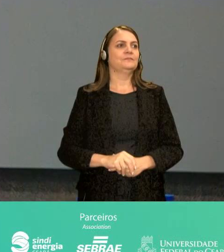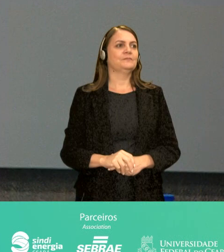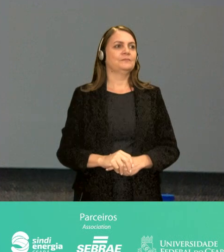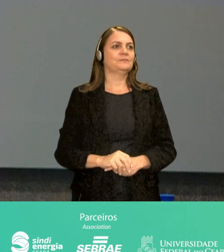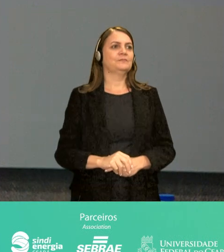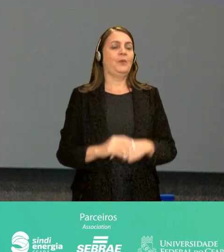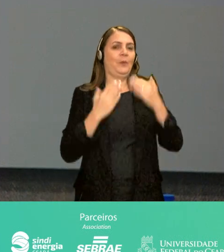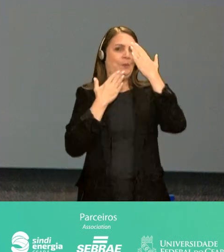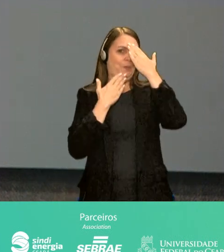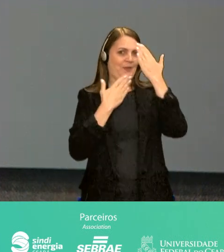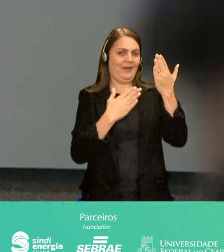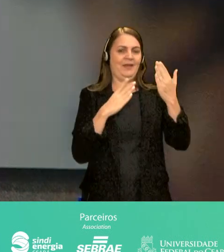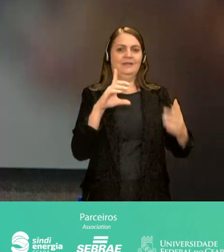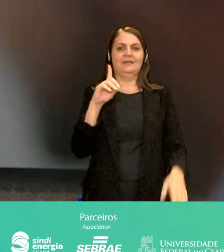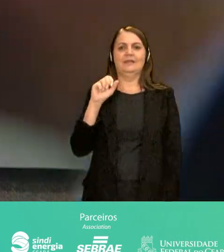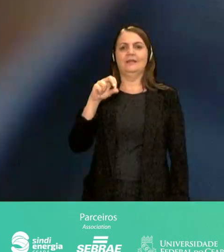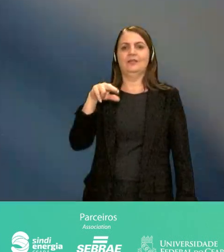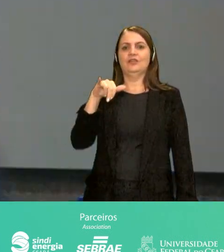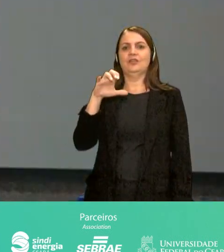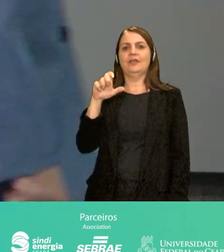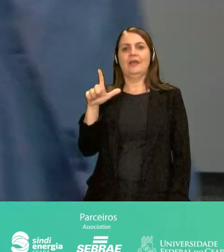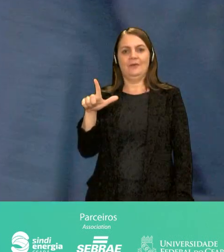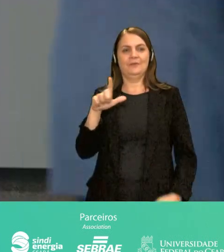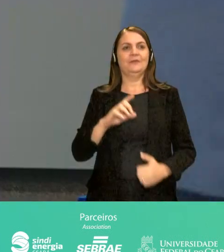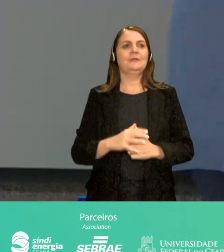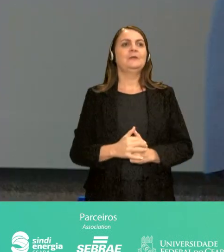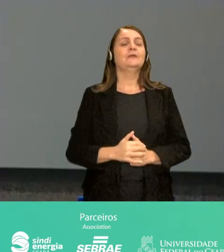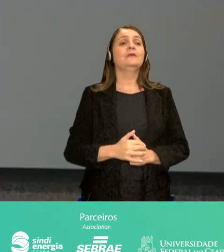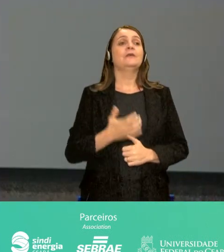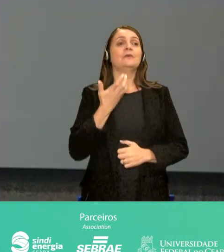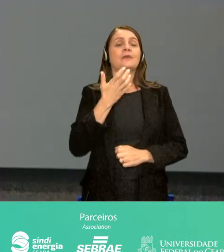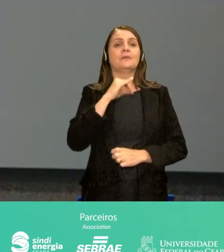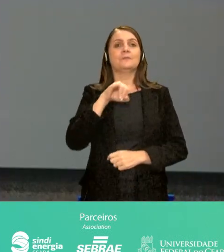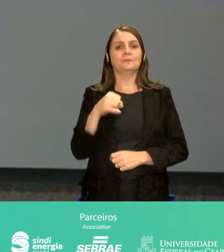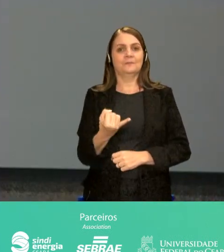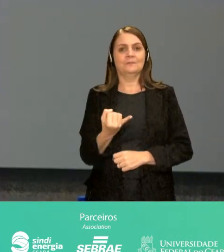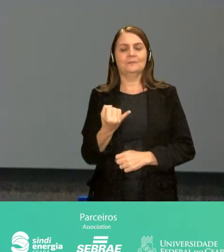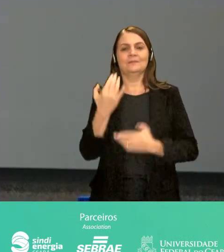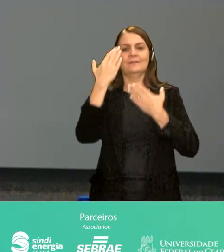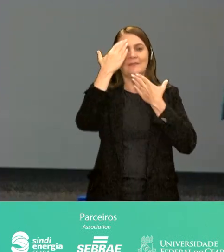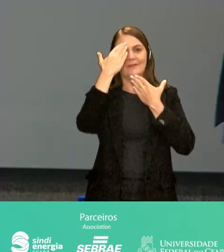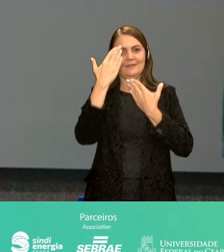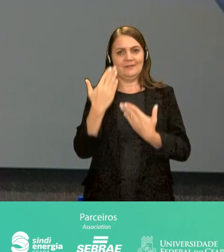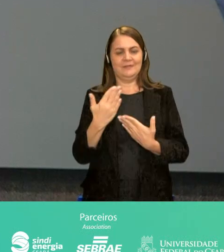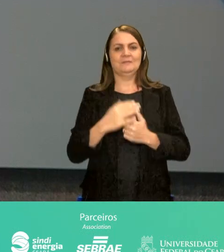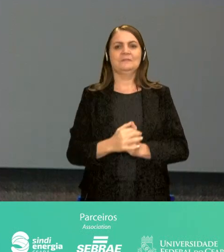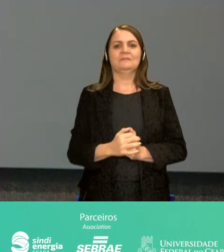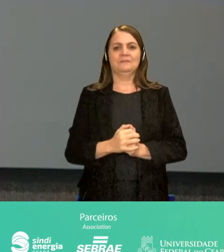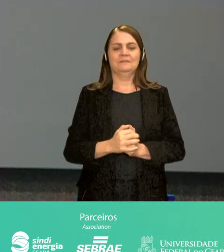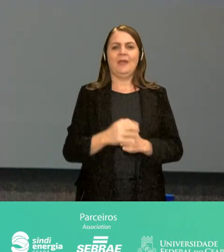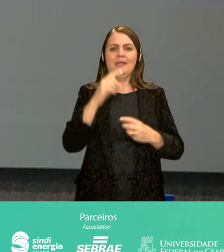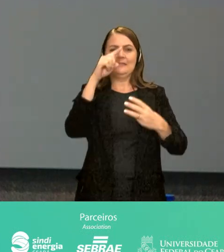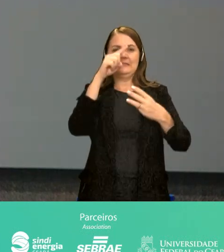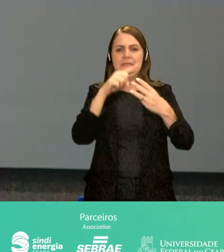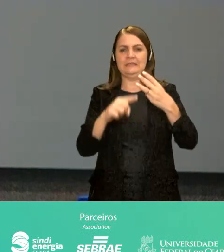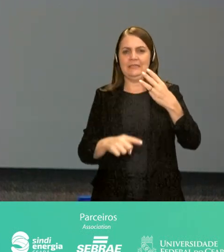Obrigada, Daniel. Thank you, Daniel. I would like to take advantage and